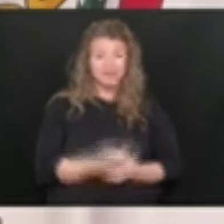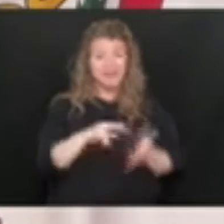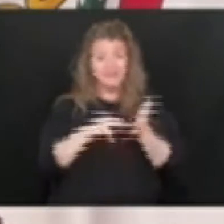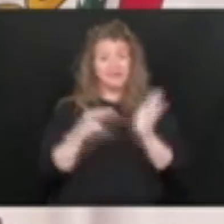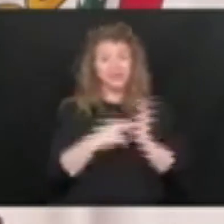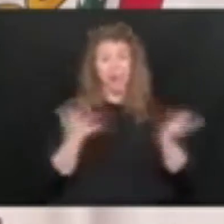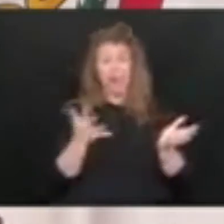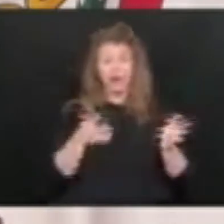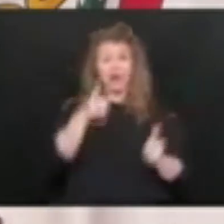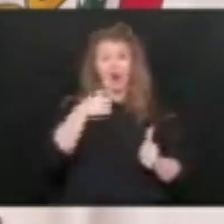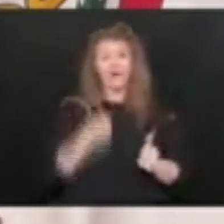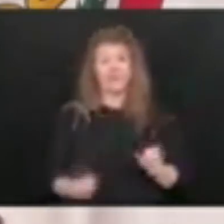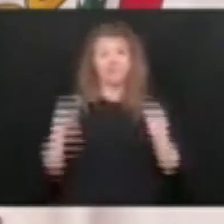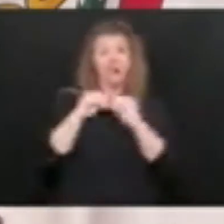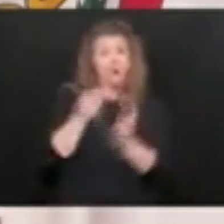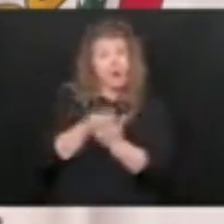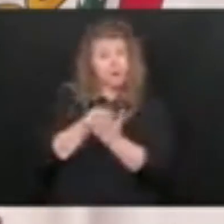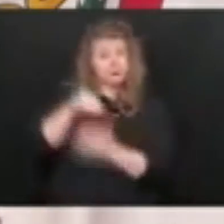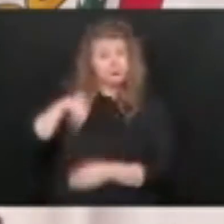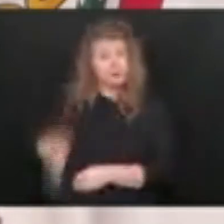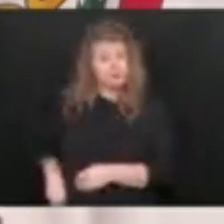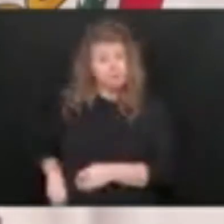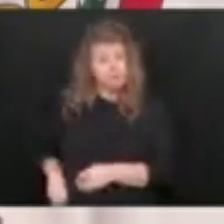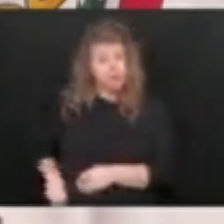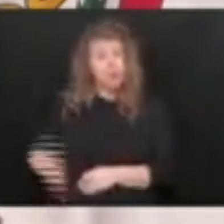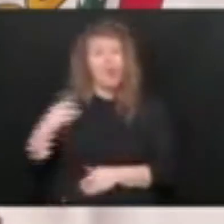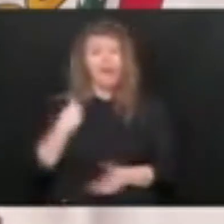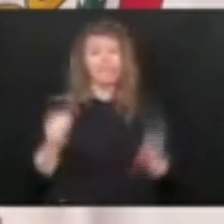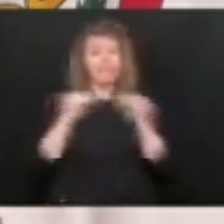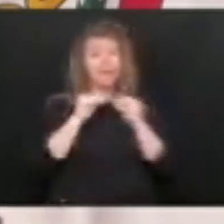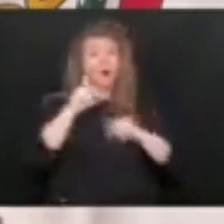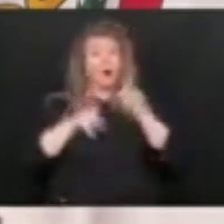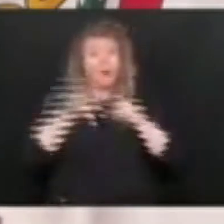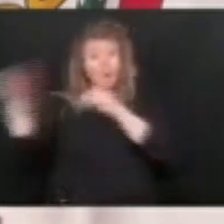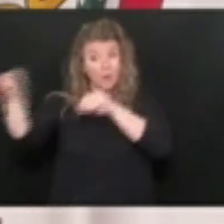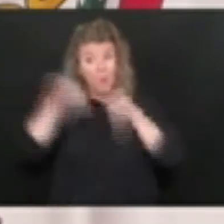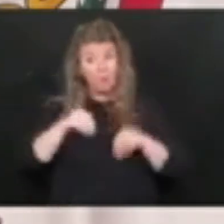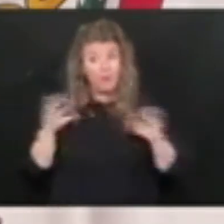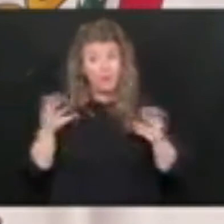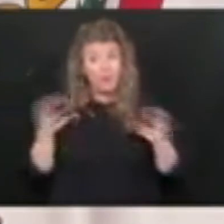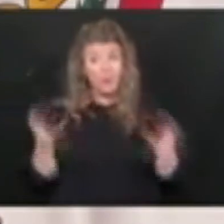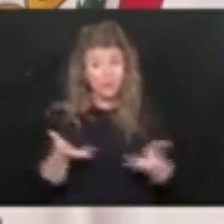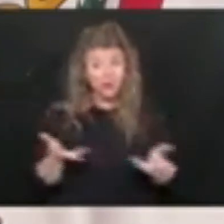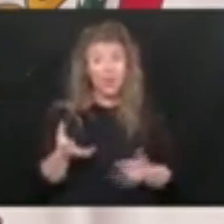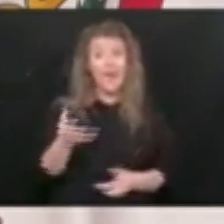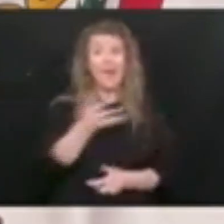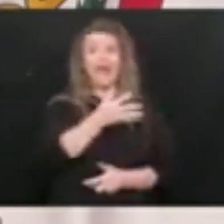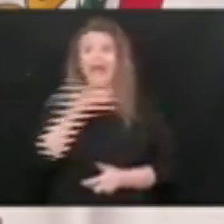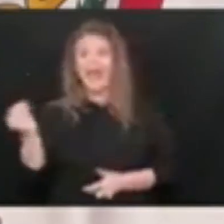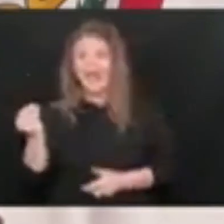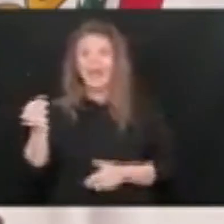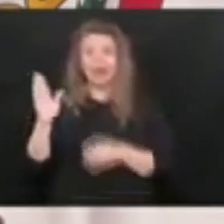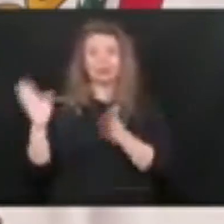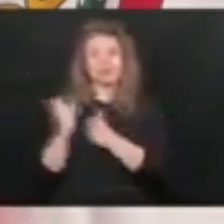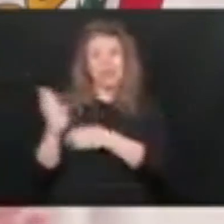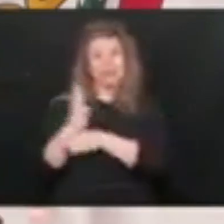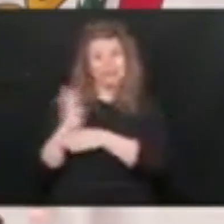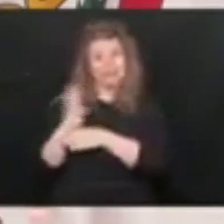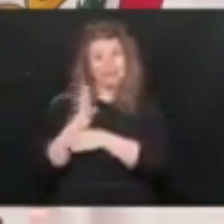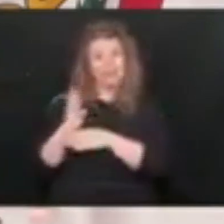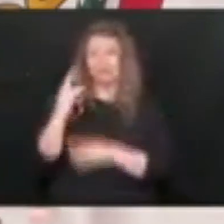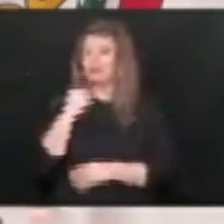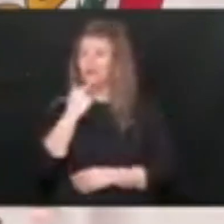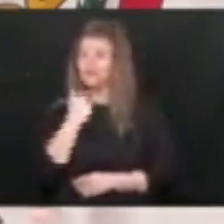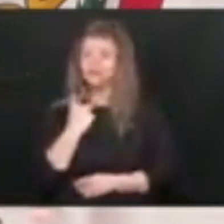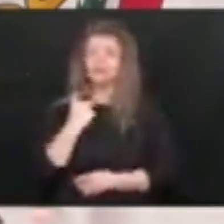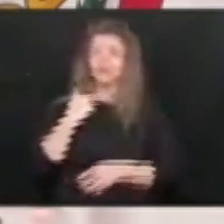pocket, we'd had more population growth happening in West Virginia, and all of our small businesses, our restaurants,